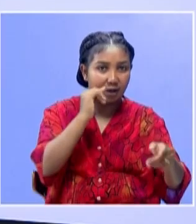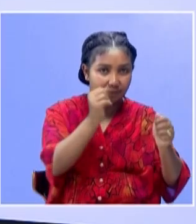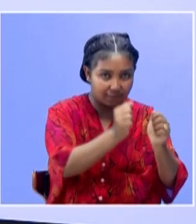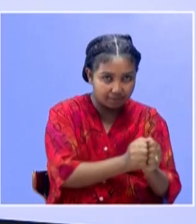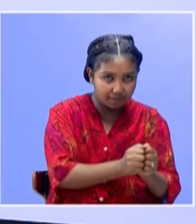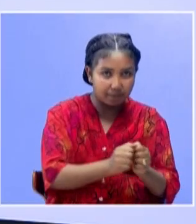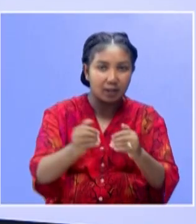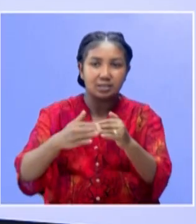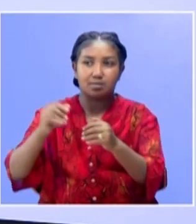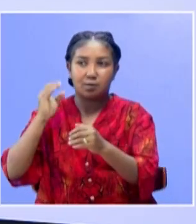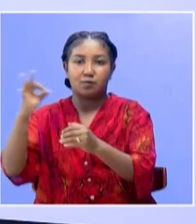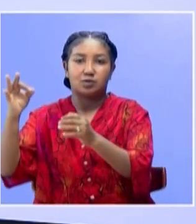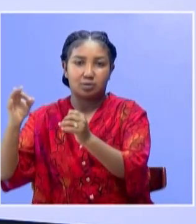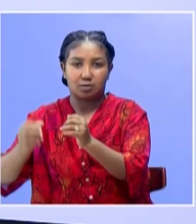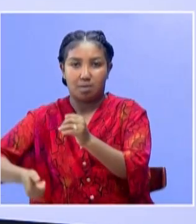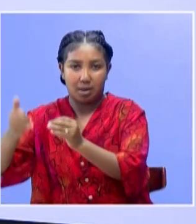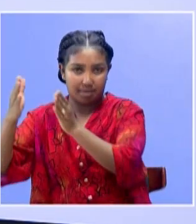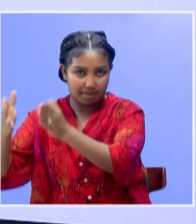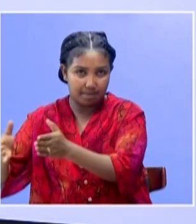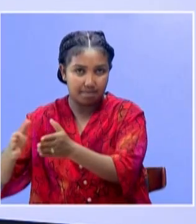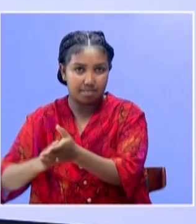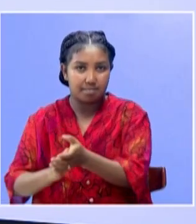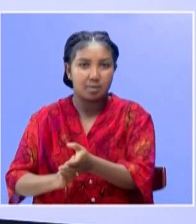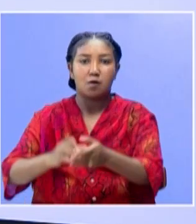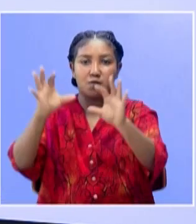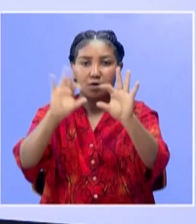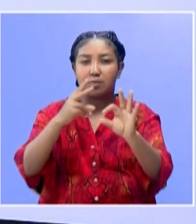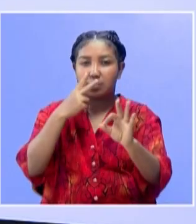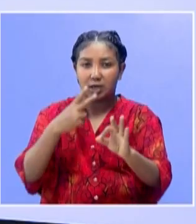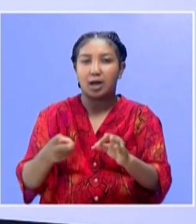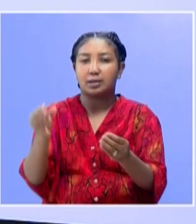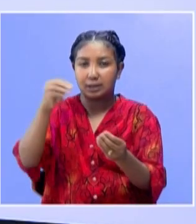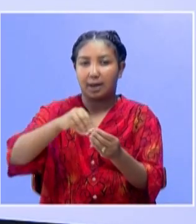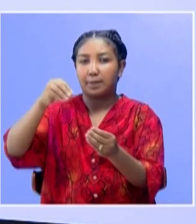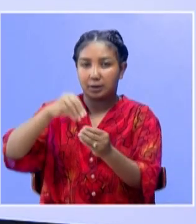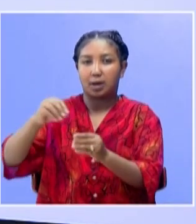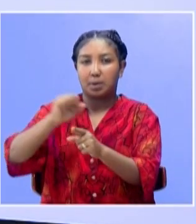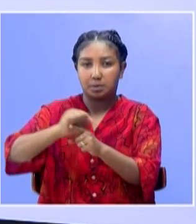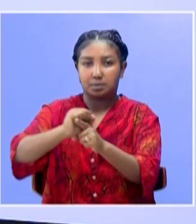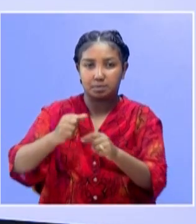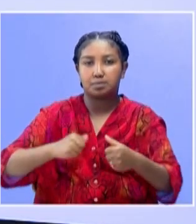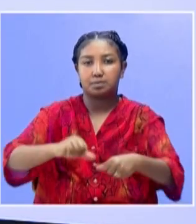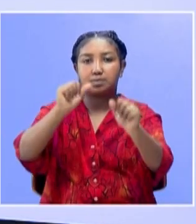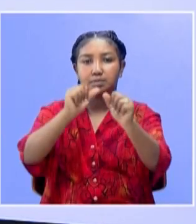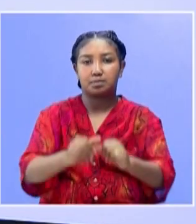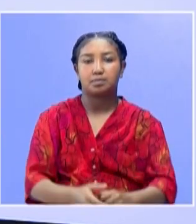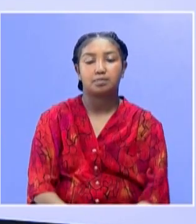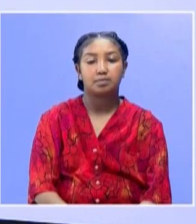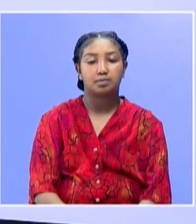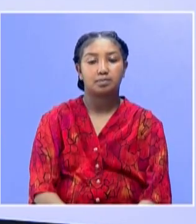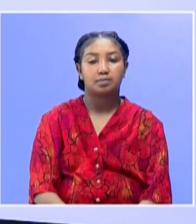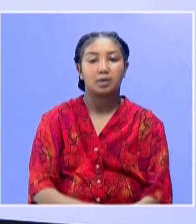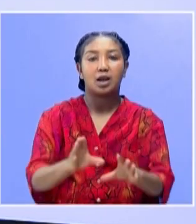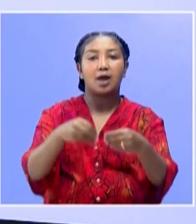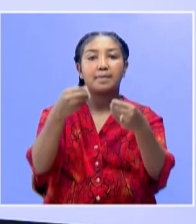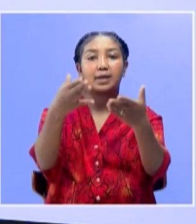simple future. Now let's focus on the form and do some more sentences. All right? Okay. Let